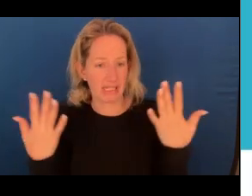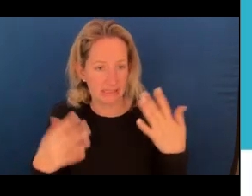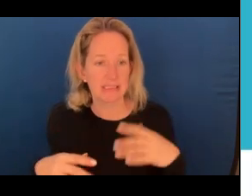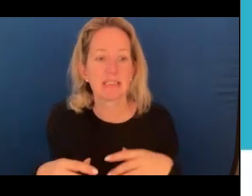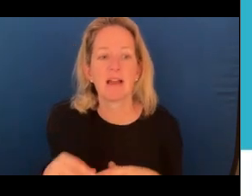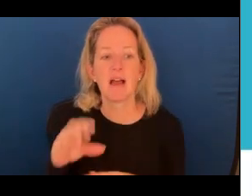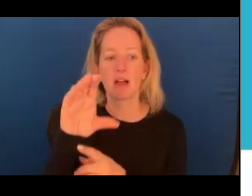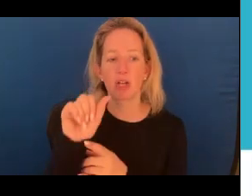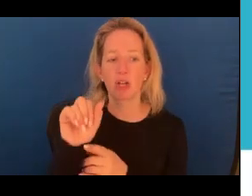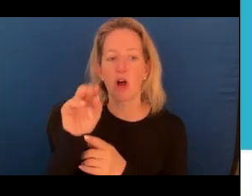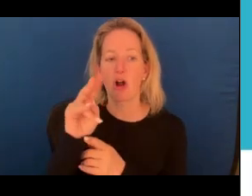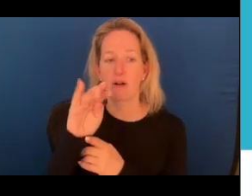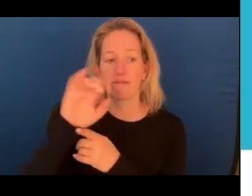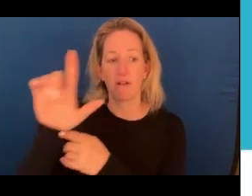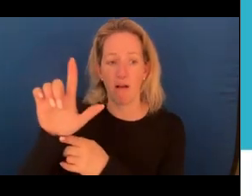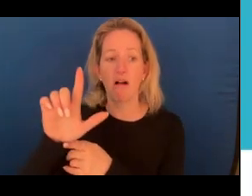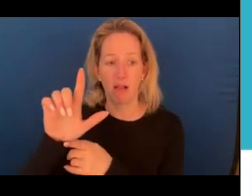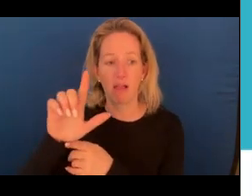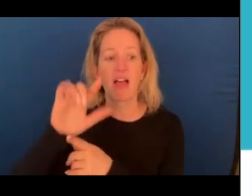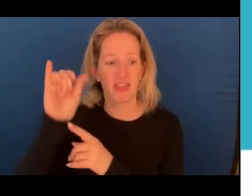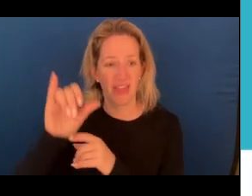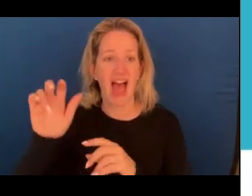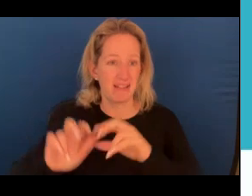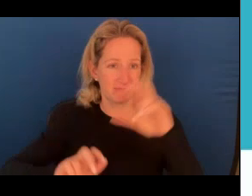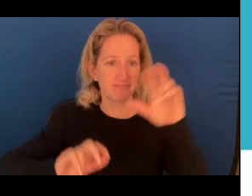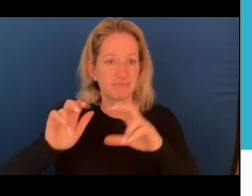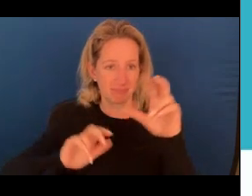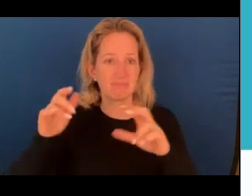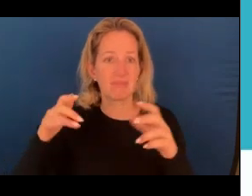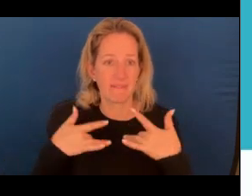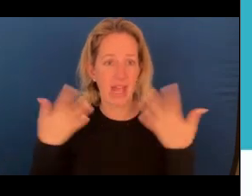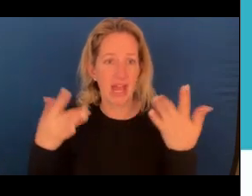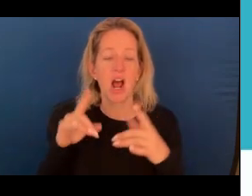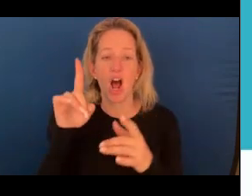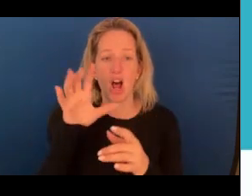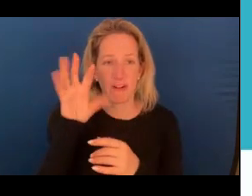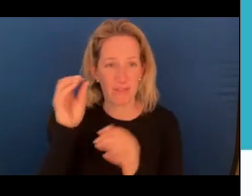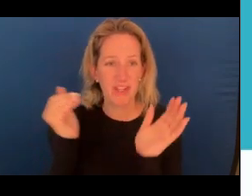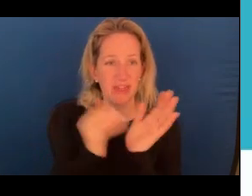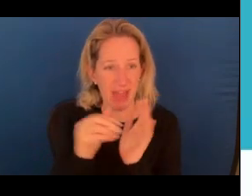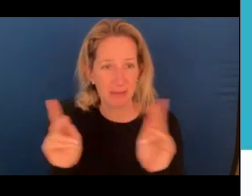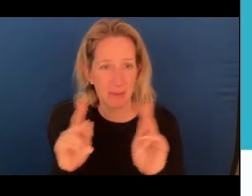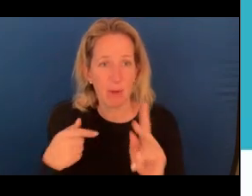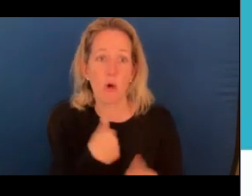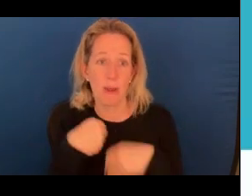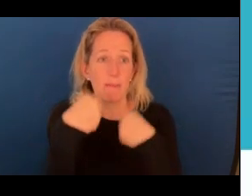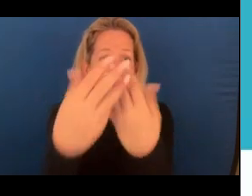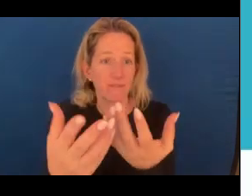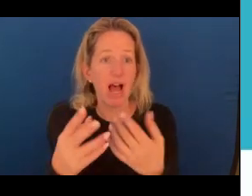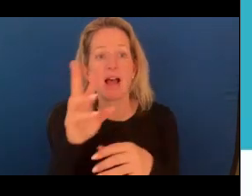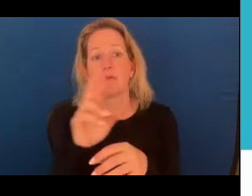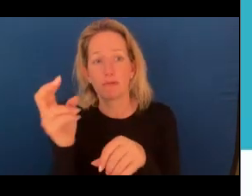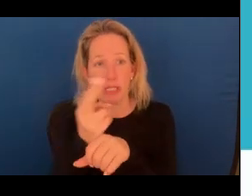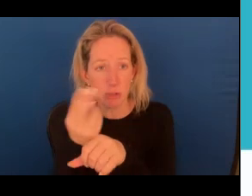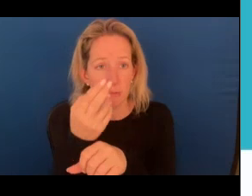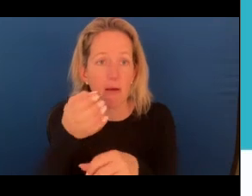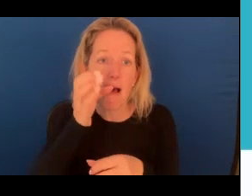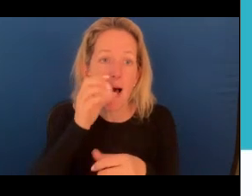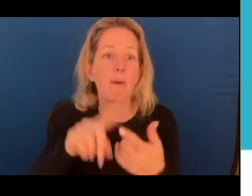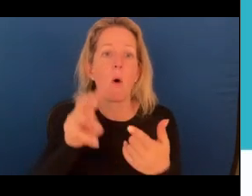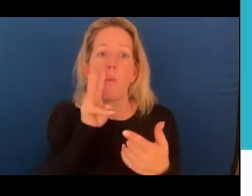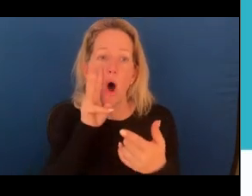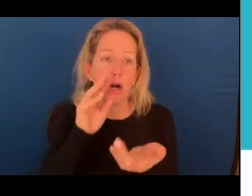huge tourism event, 150,000 people each year. We provided them support for reusable cups, water refill stations, as well as